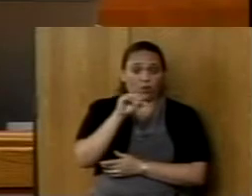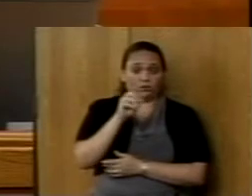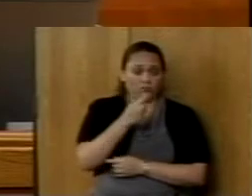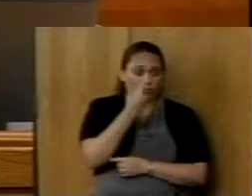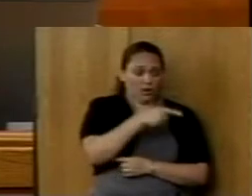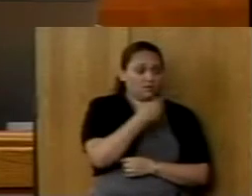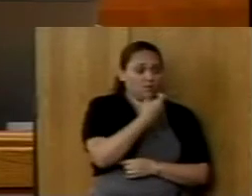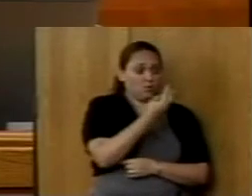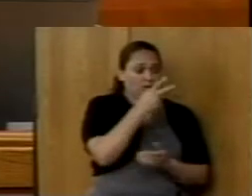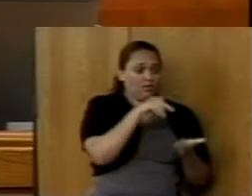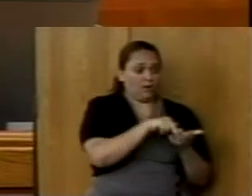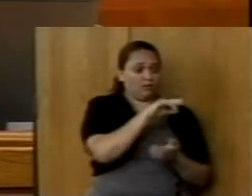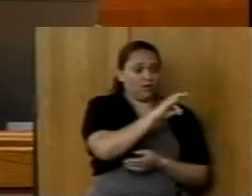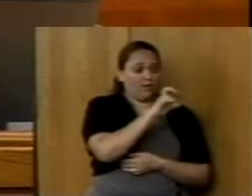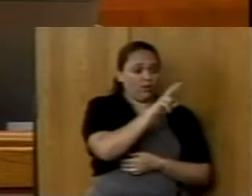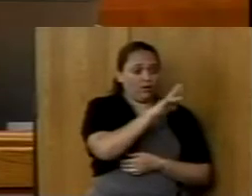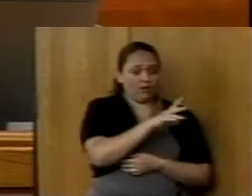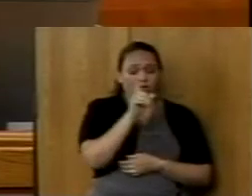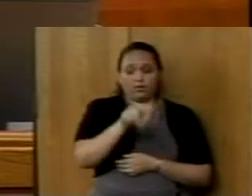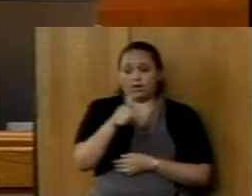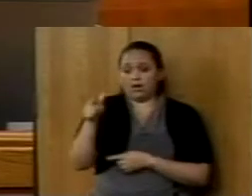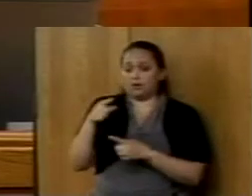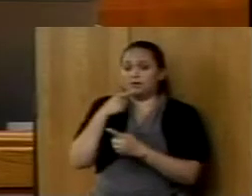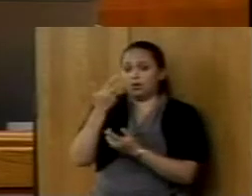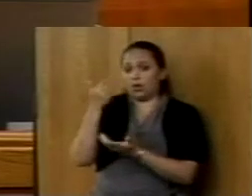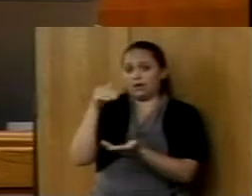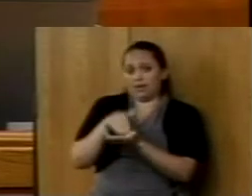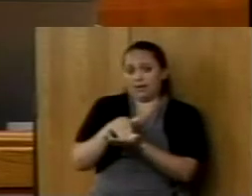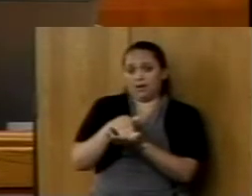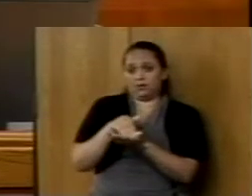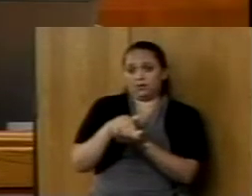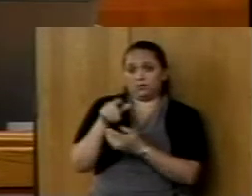of $12,735, and the other one